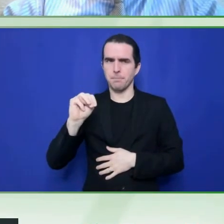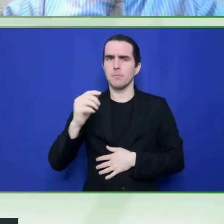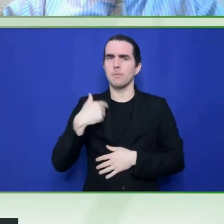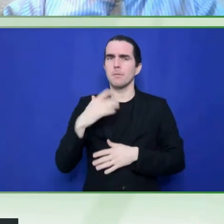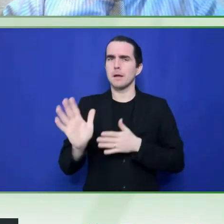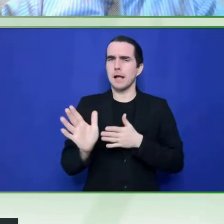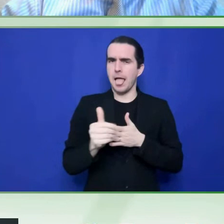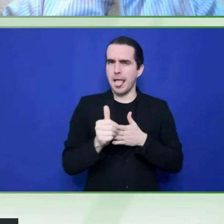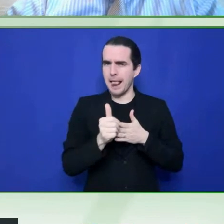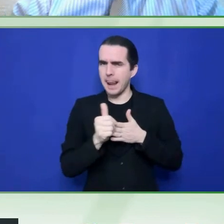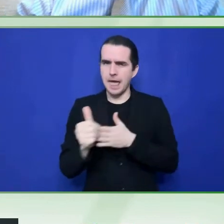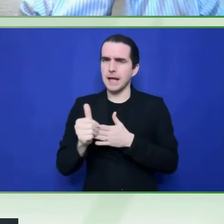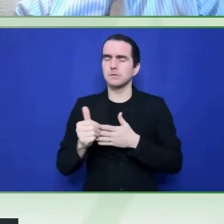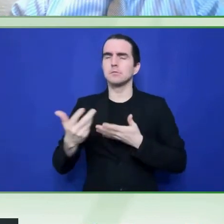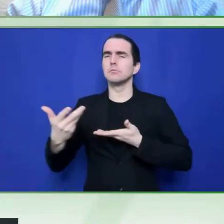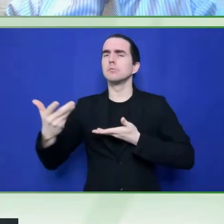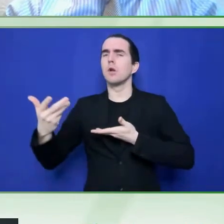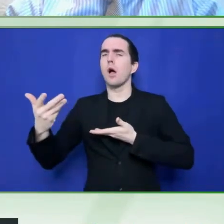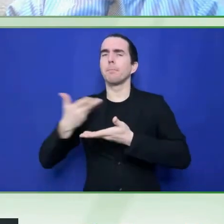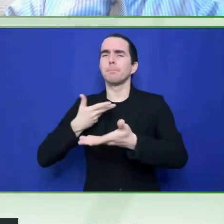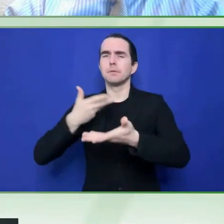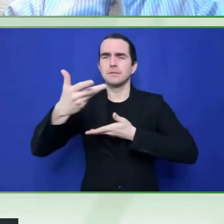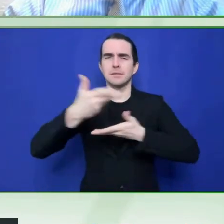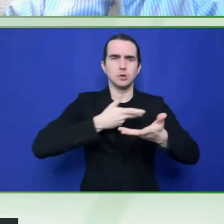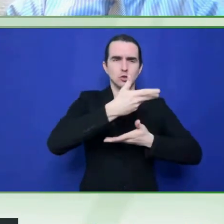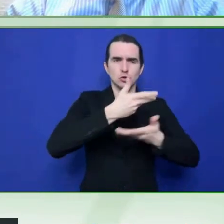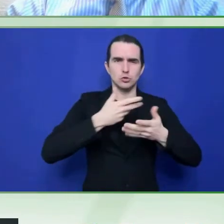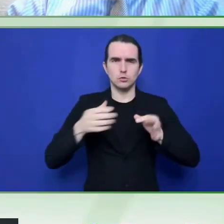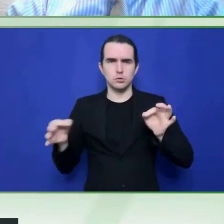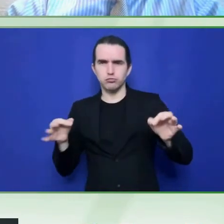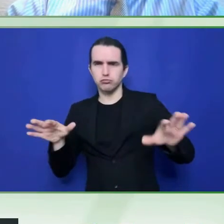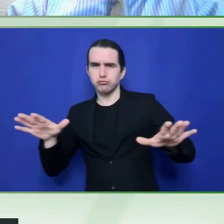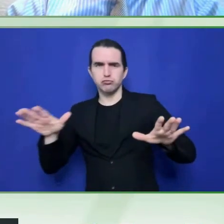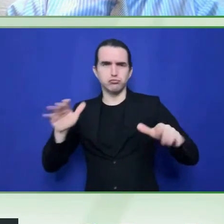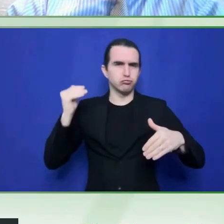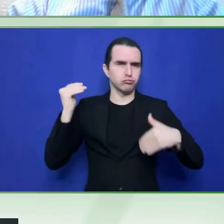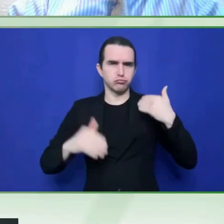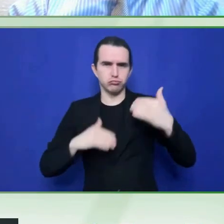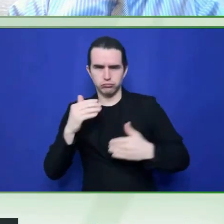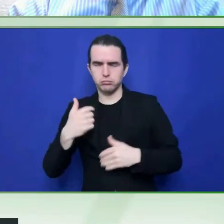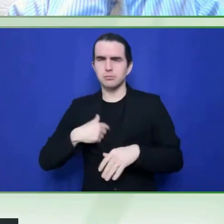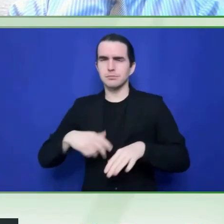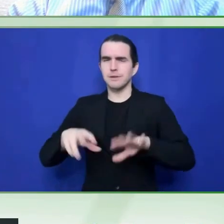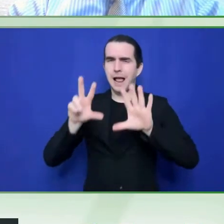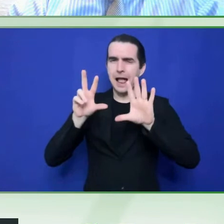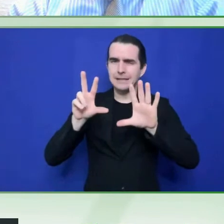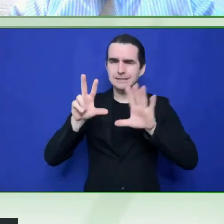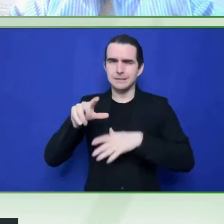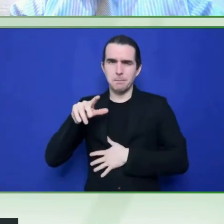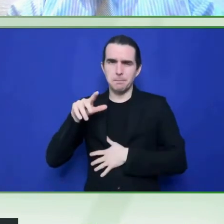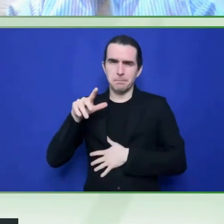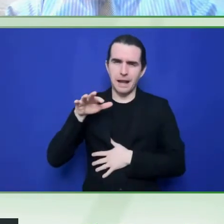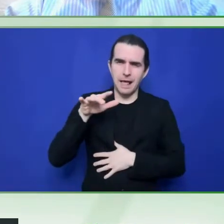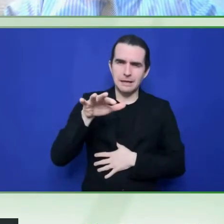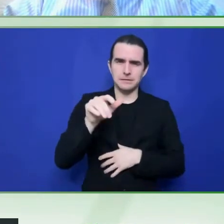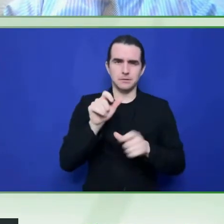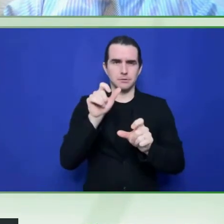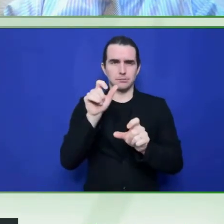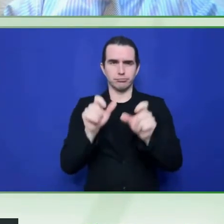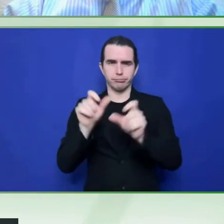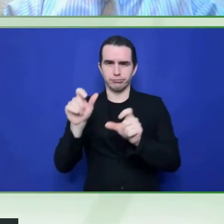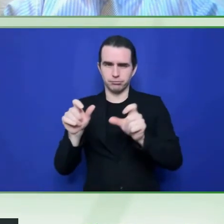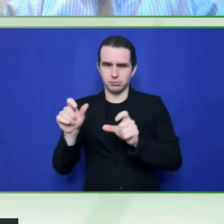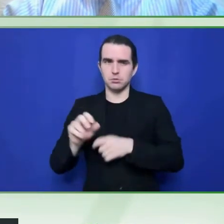over 6,000 employees, and 2.5% of those are persons with disability. So COVID came,